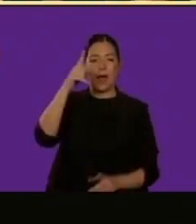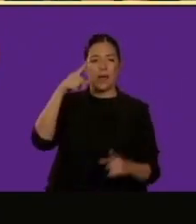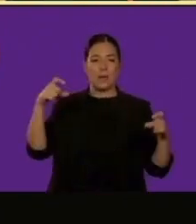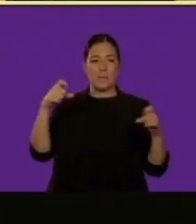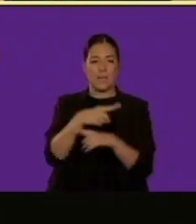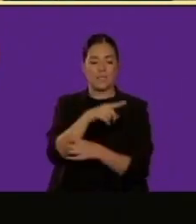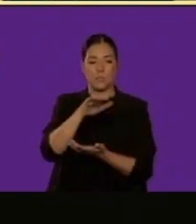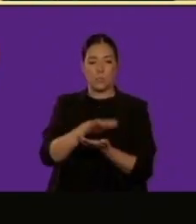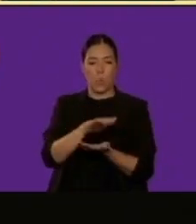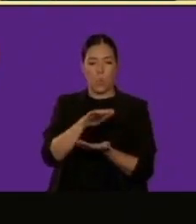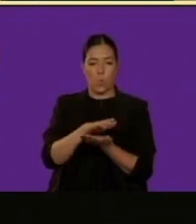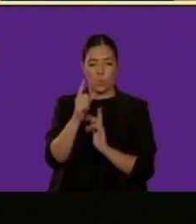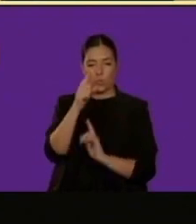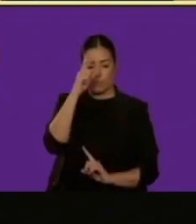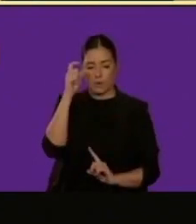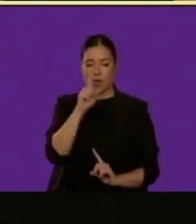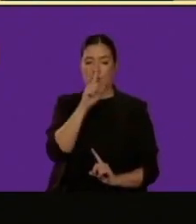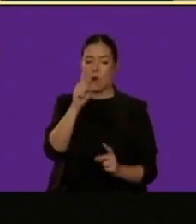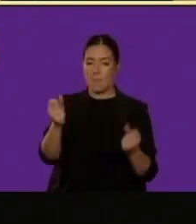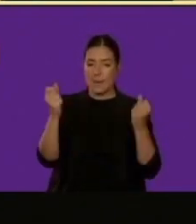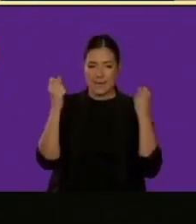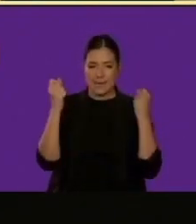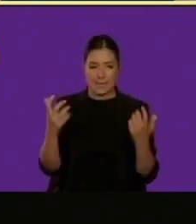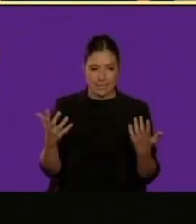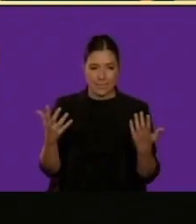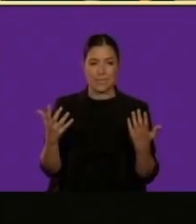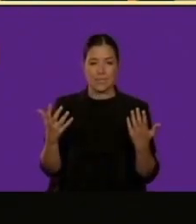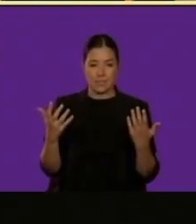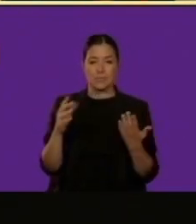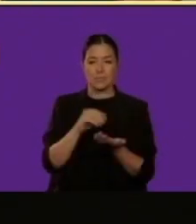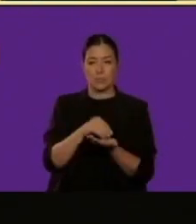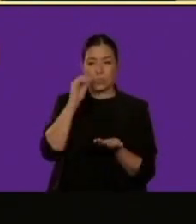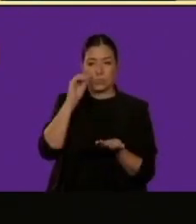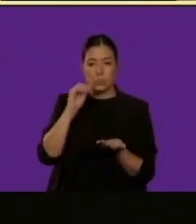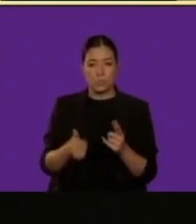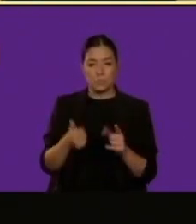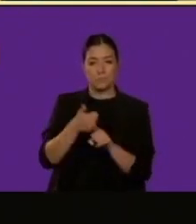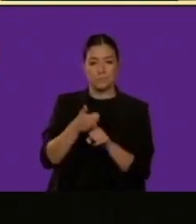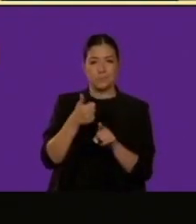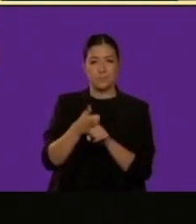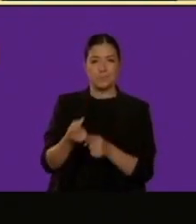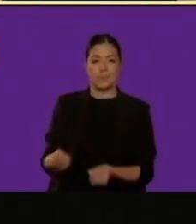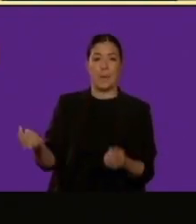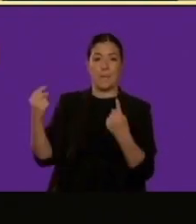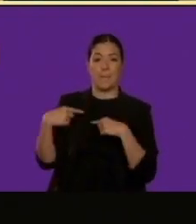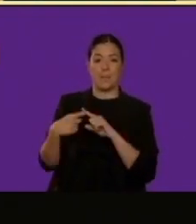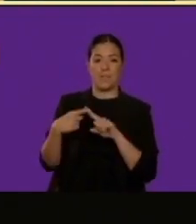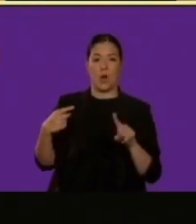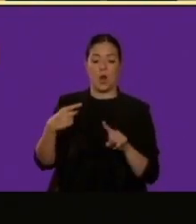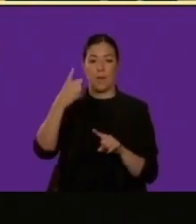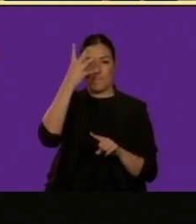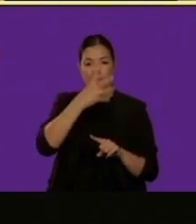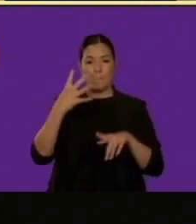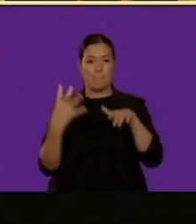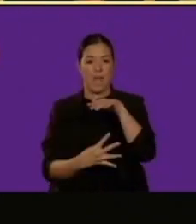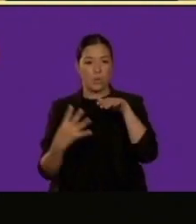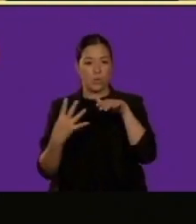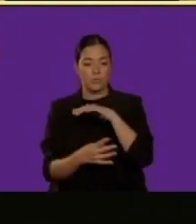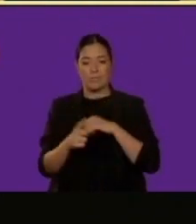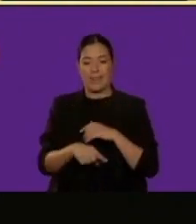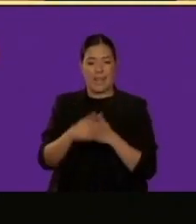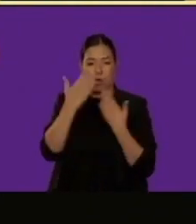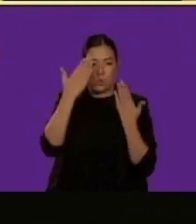have, with these years, we have learned how to take advantage of